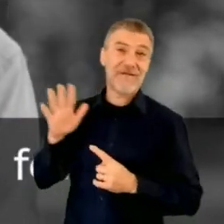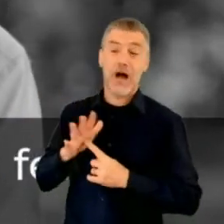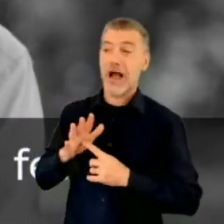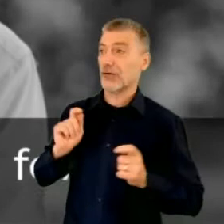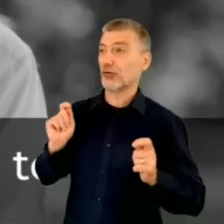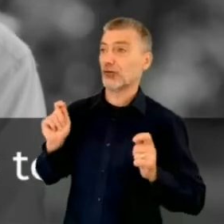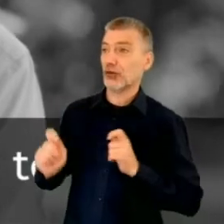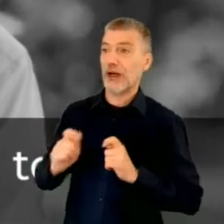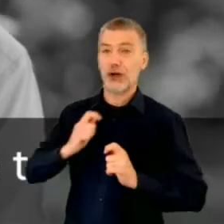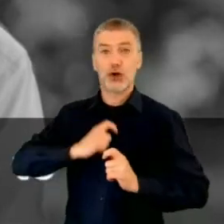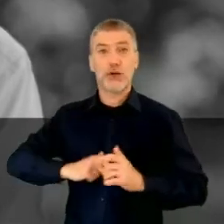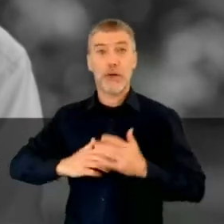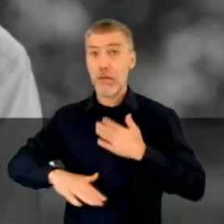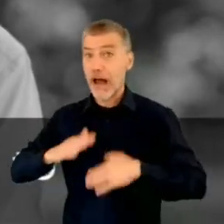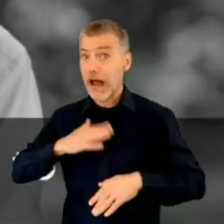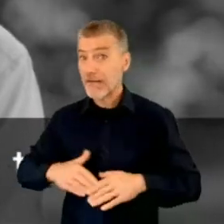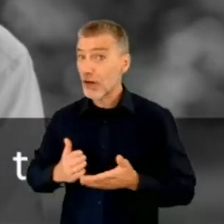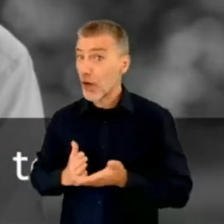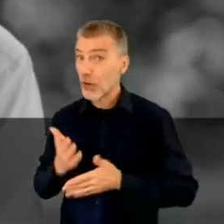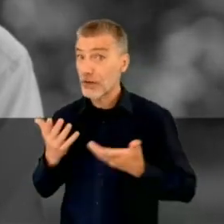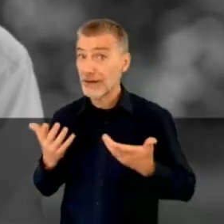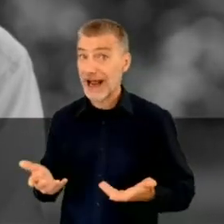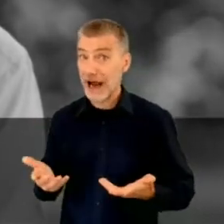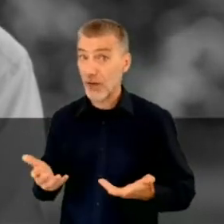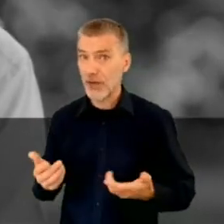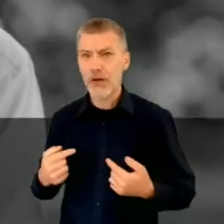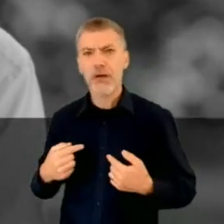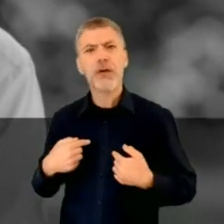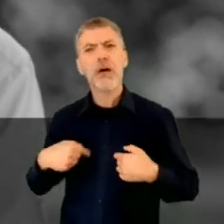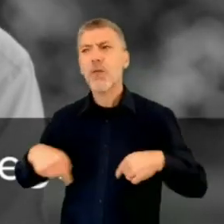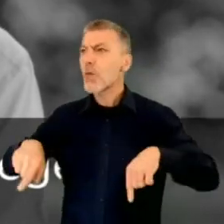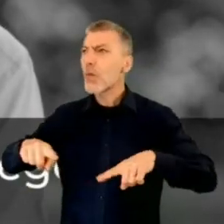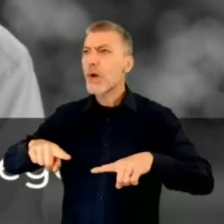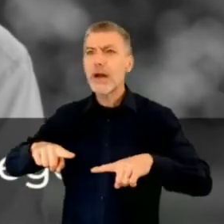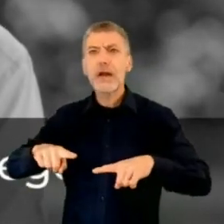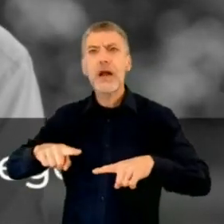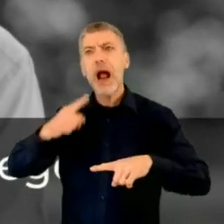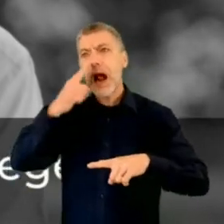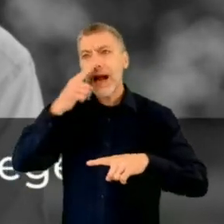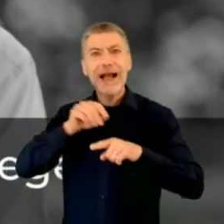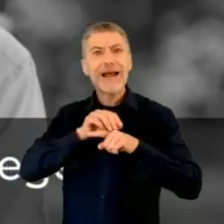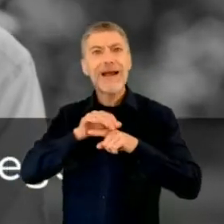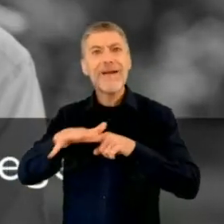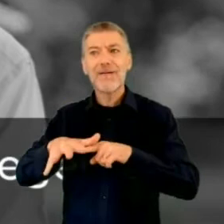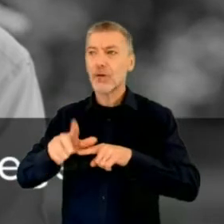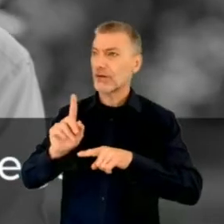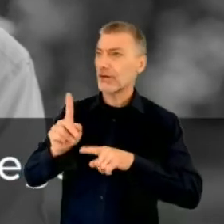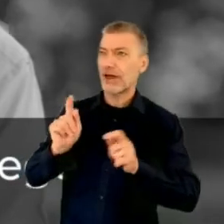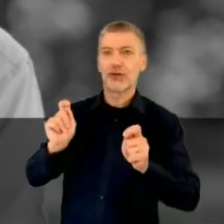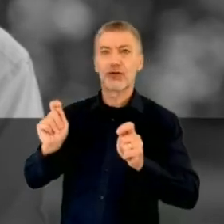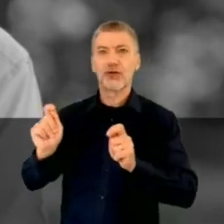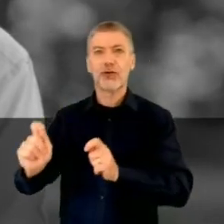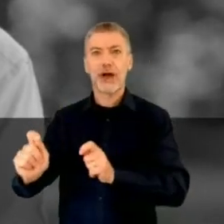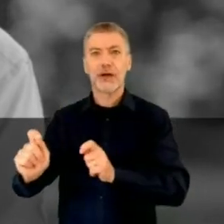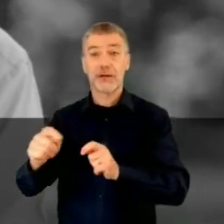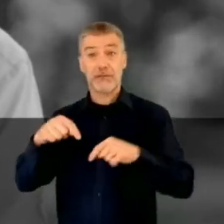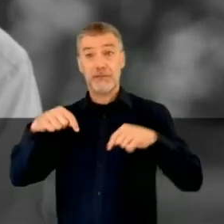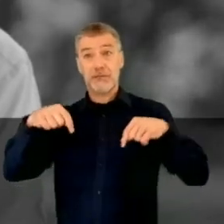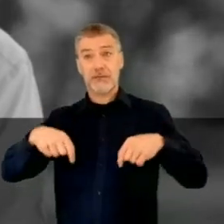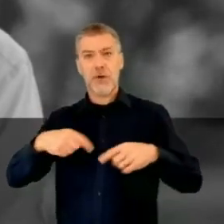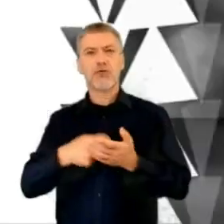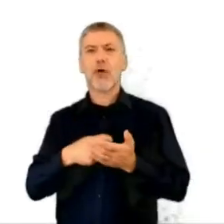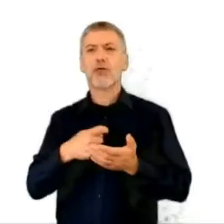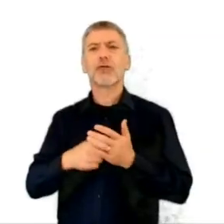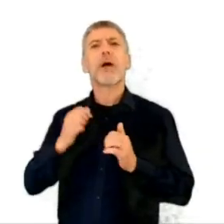even fewer are in a position to be able to influence that change. And we at Rolls-Royce are privileged to be in just that